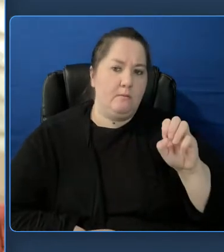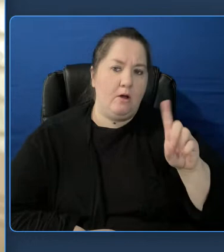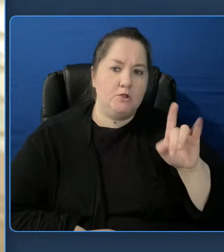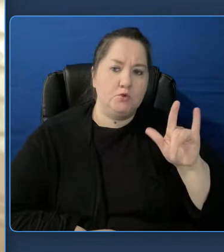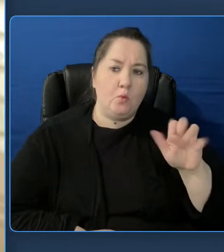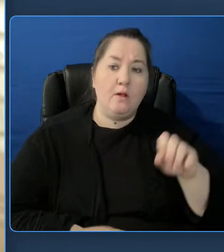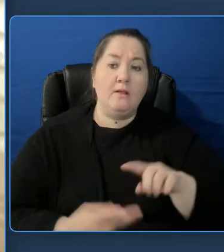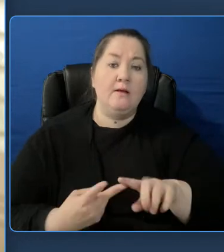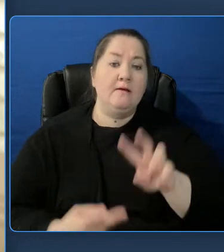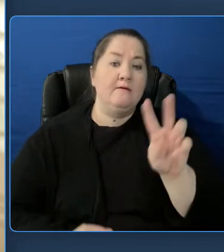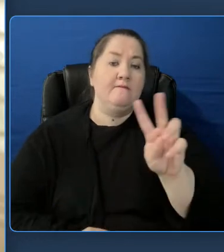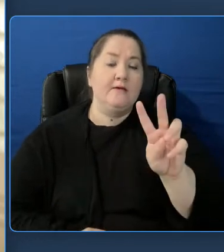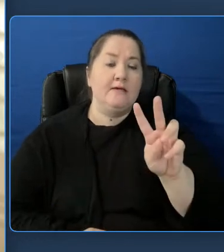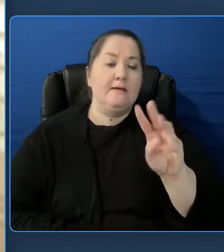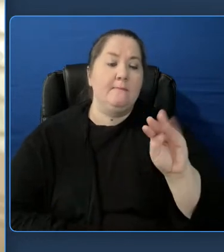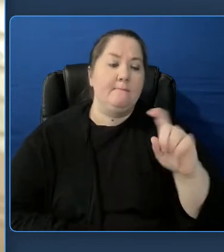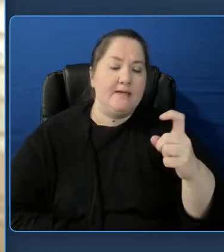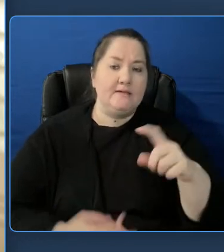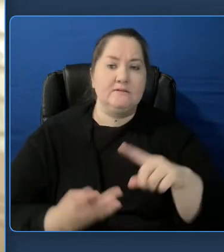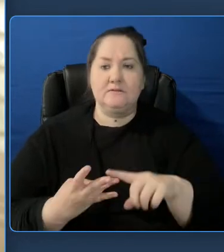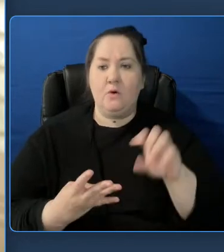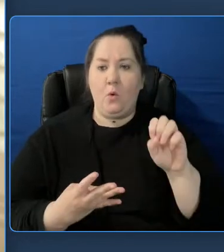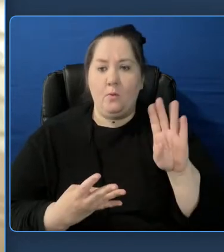The vMix, OBS,